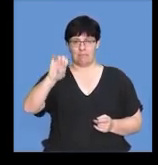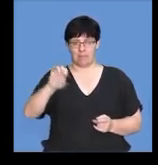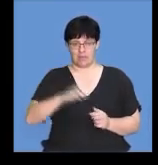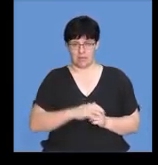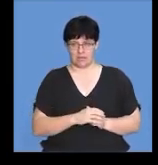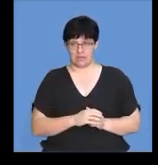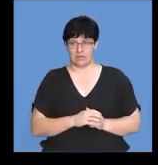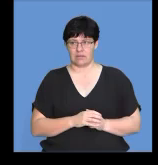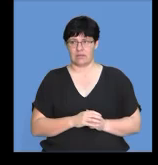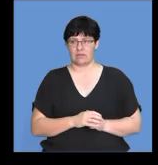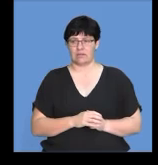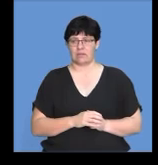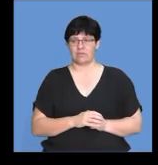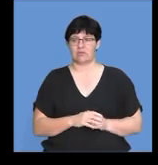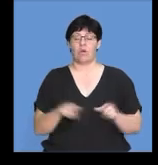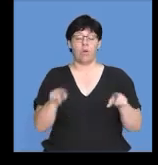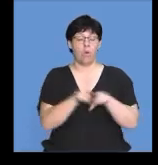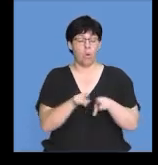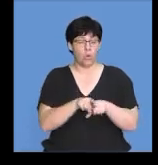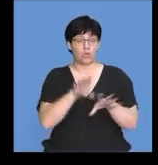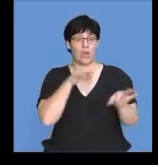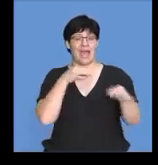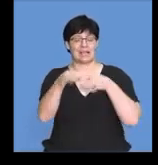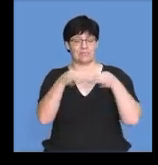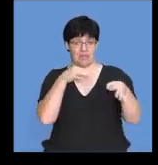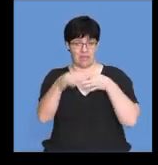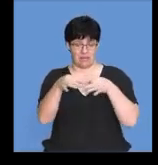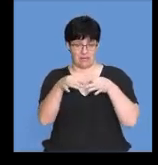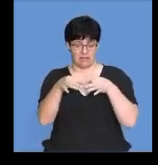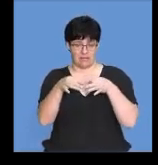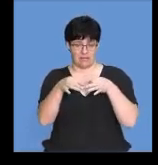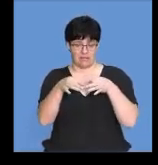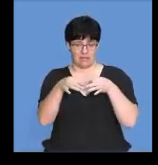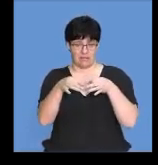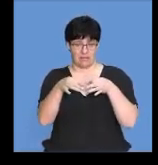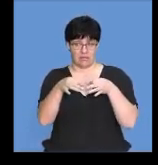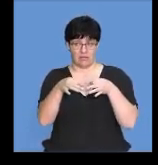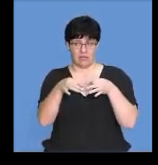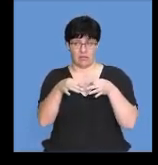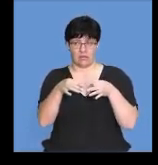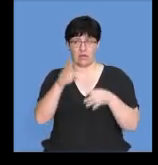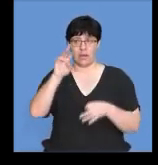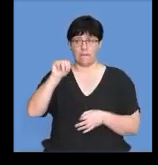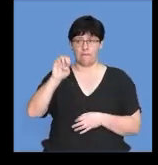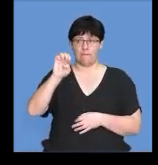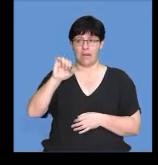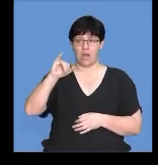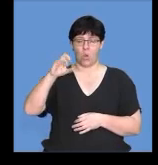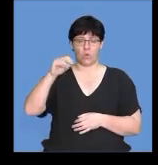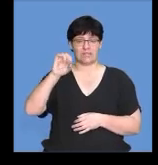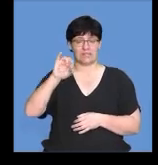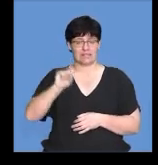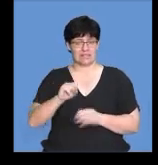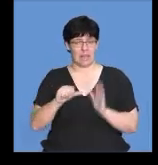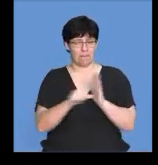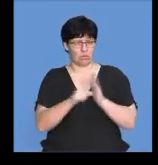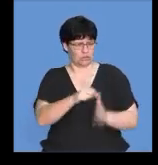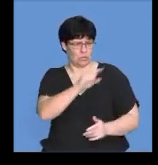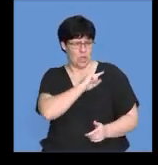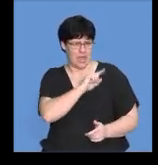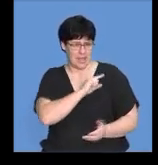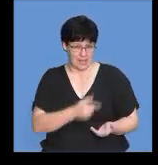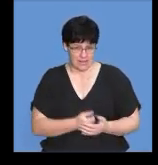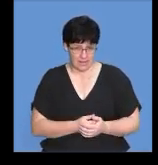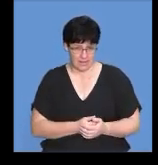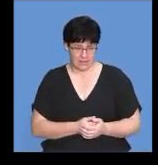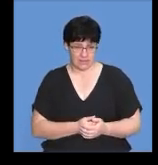human karyotype. Also explain why meiosis is important. Okay,